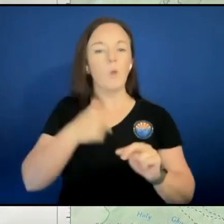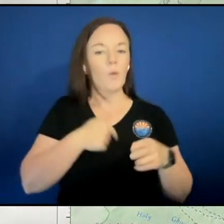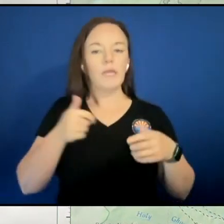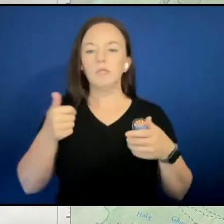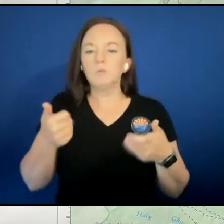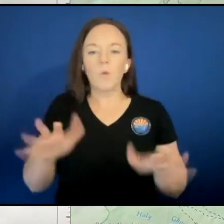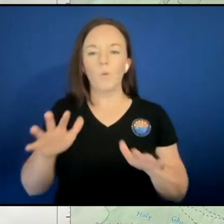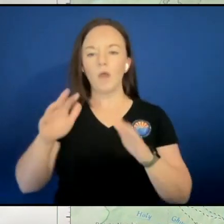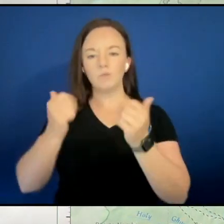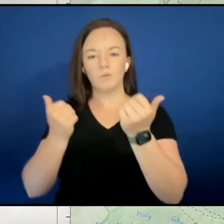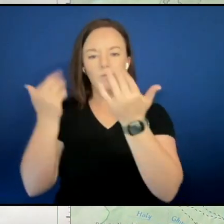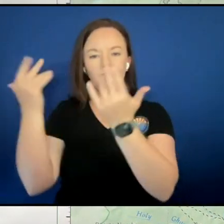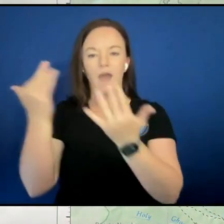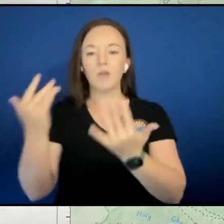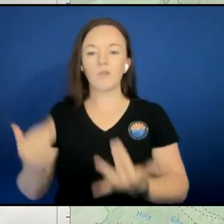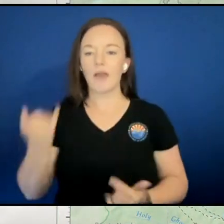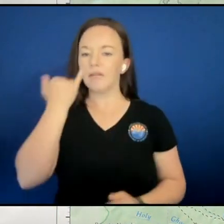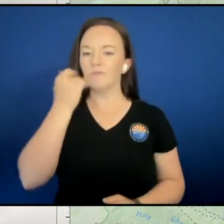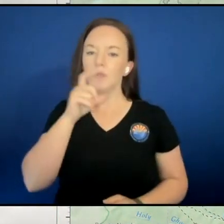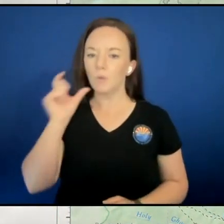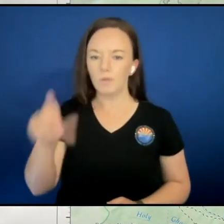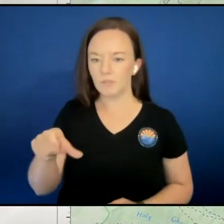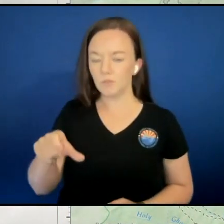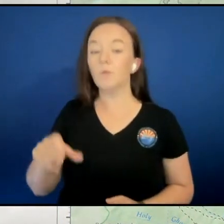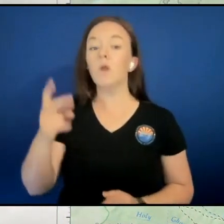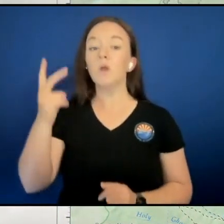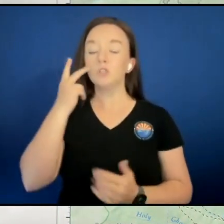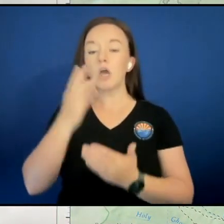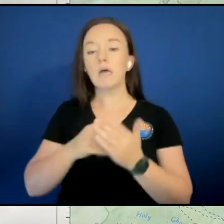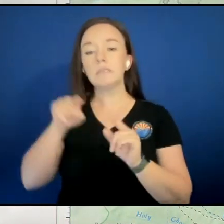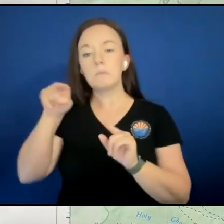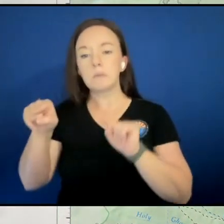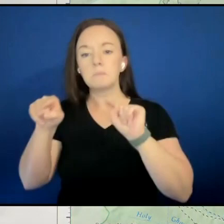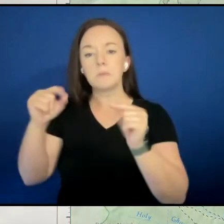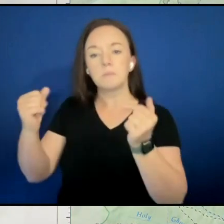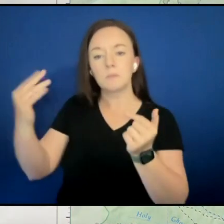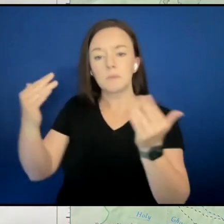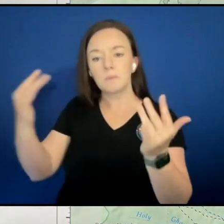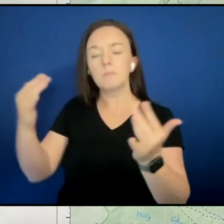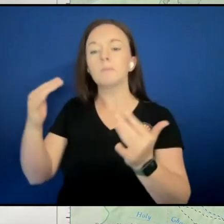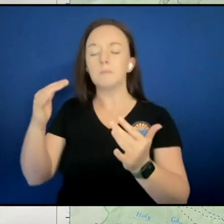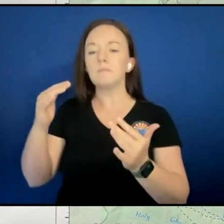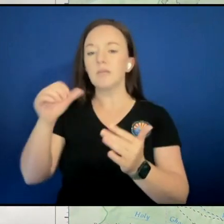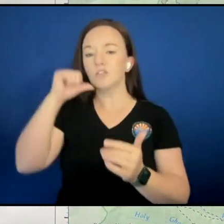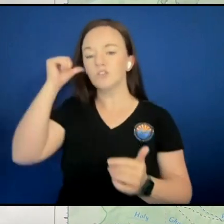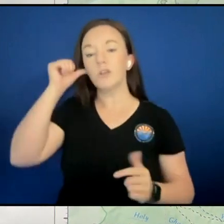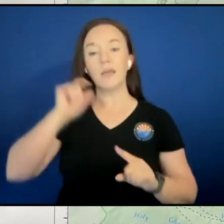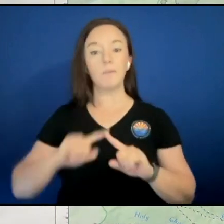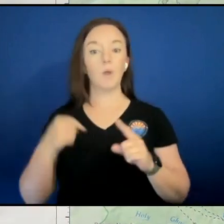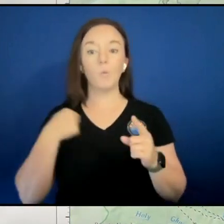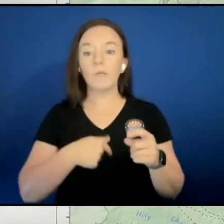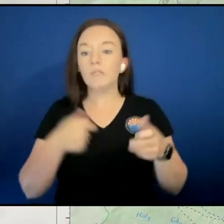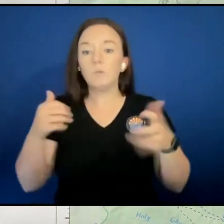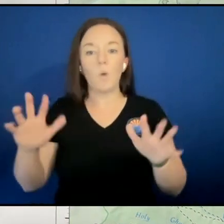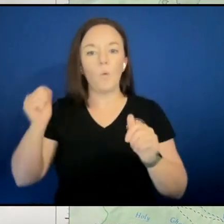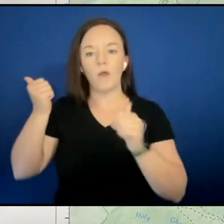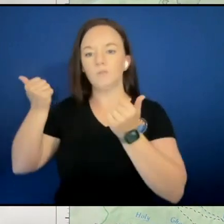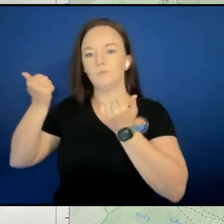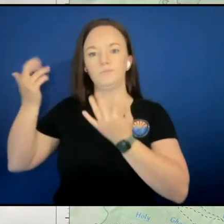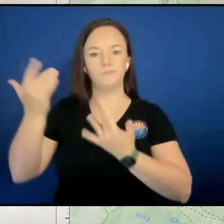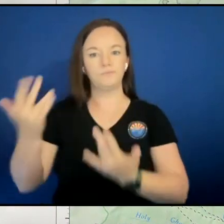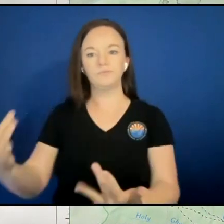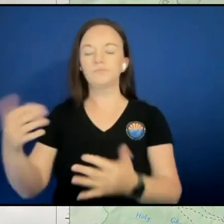of activity in here yesterday, but we don't want to bring this fire any closer to our values than we have to down in the valley.